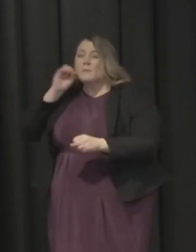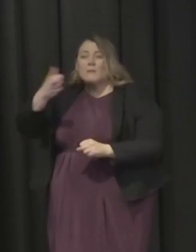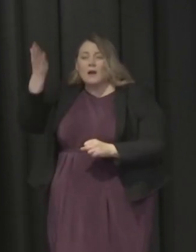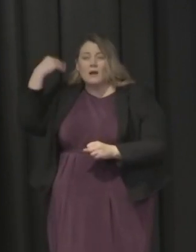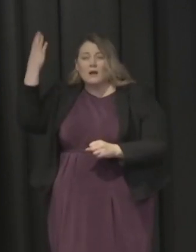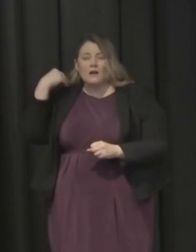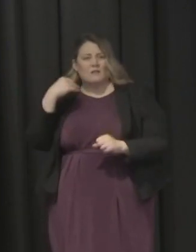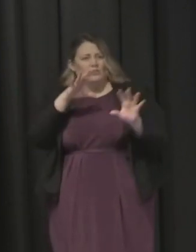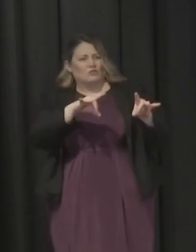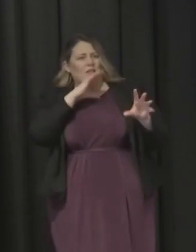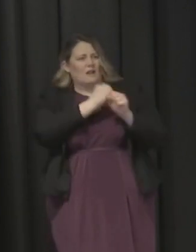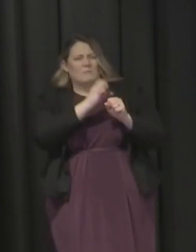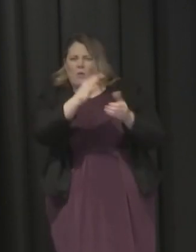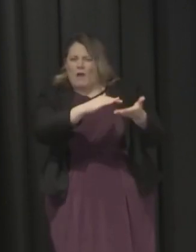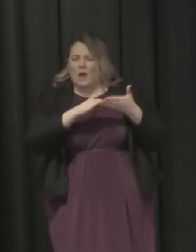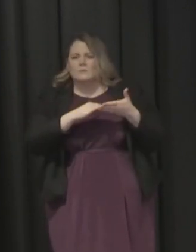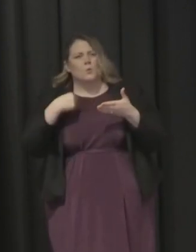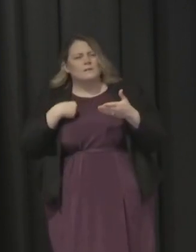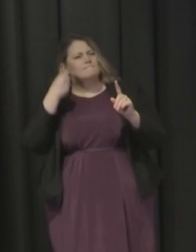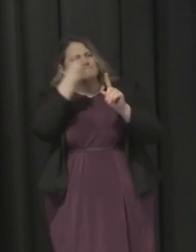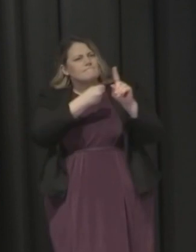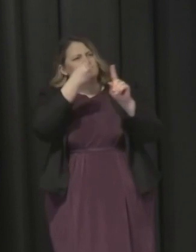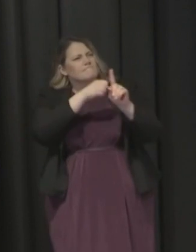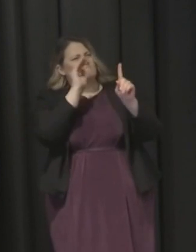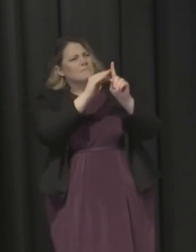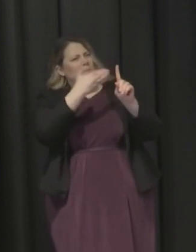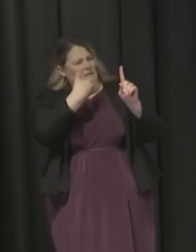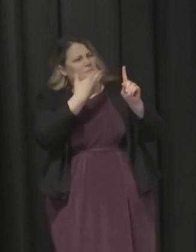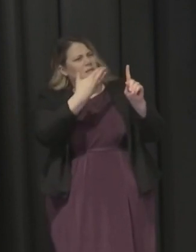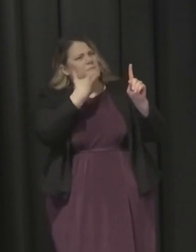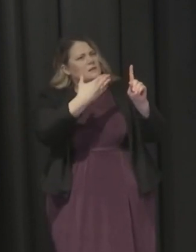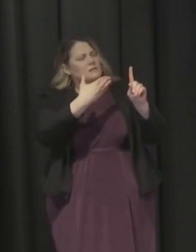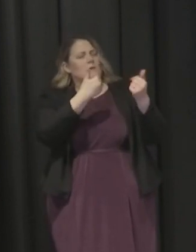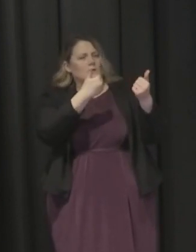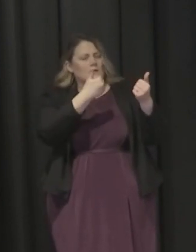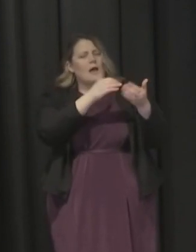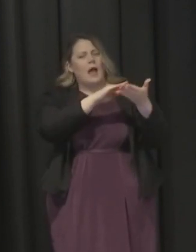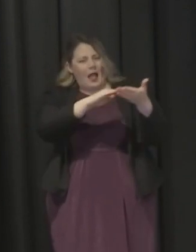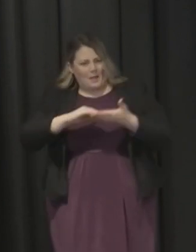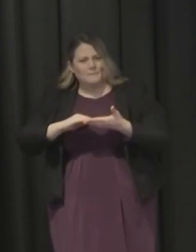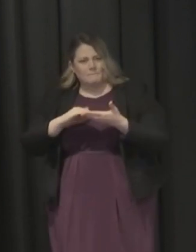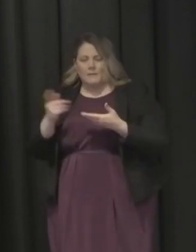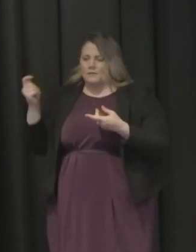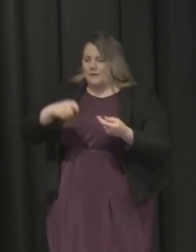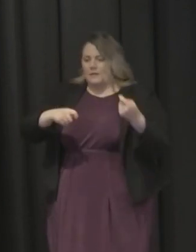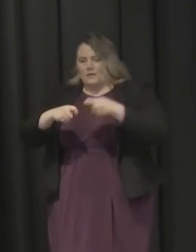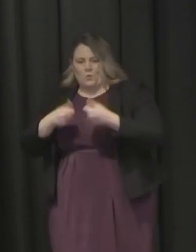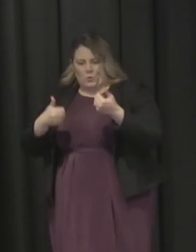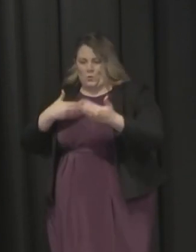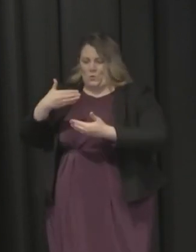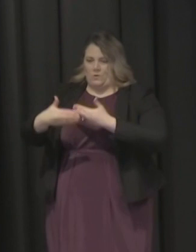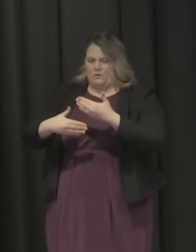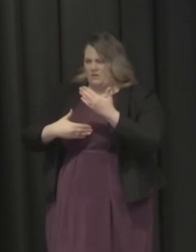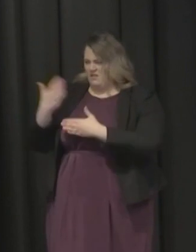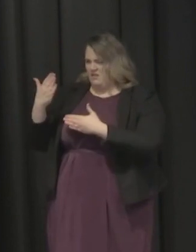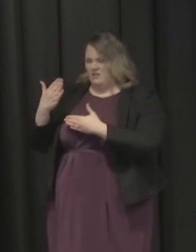two. But I would have thought it really speaks volumes about their priorities. So apparently it's not a race